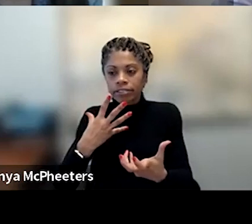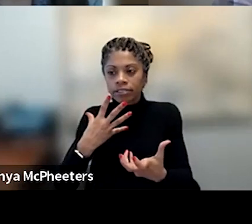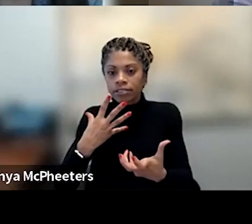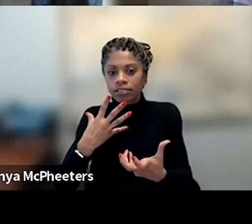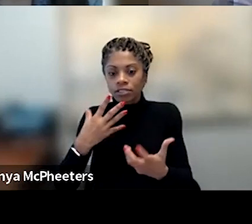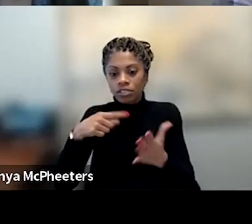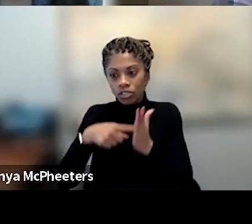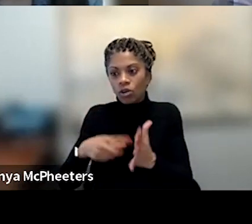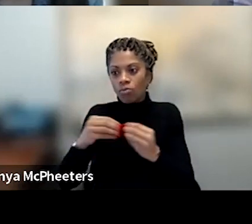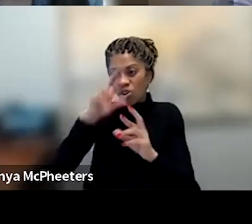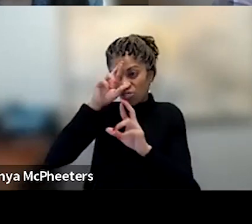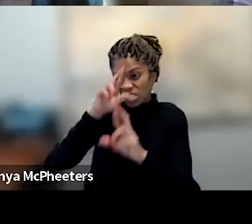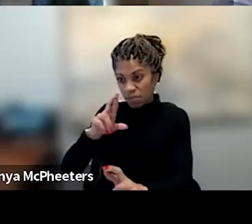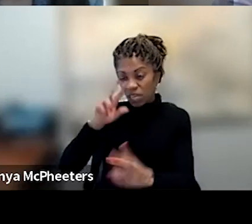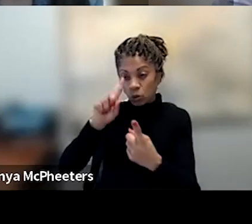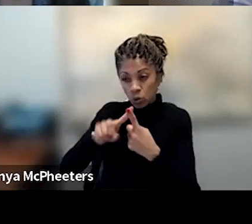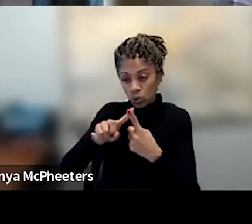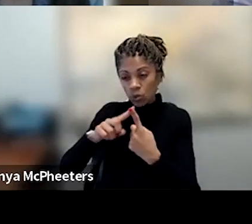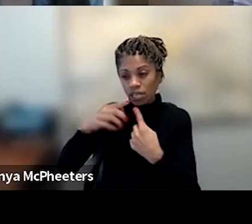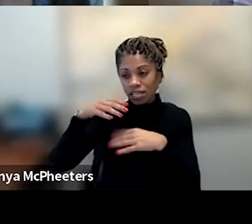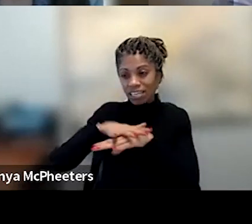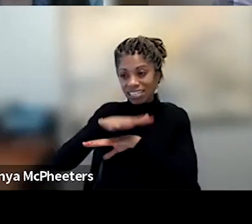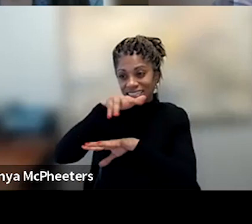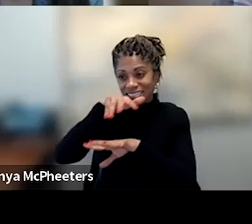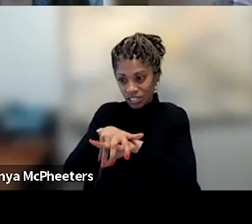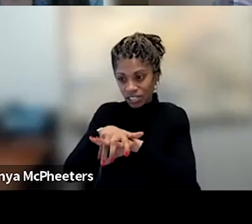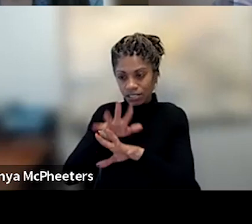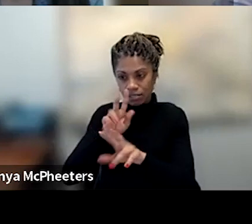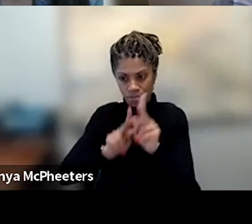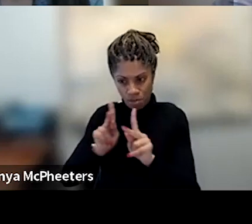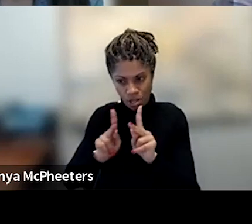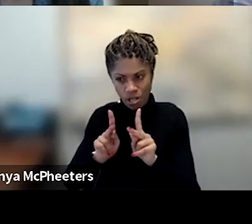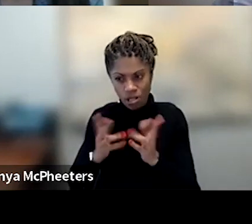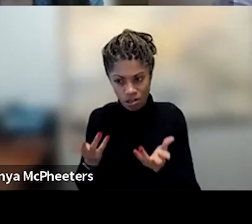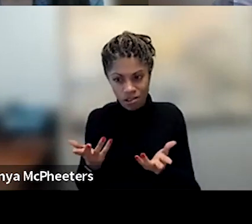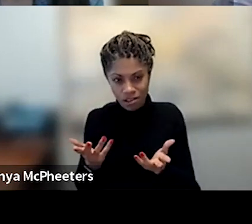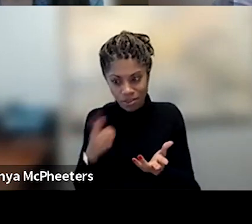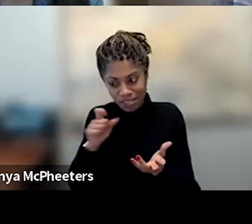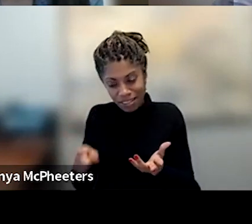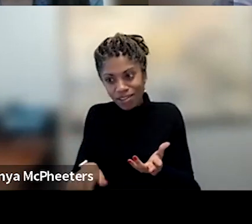in those places. So we're talking about these issues a lot at Arcus all the time.